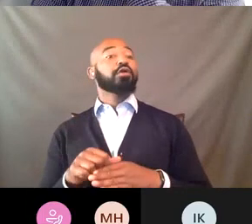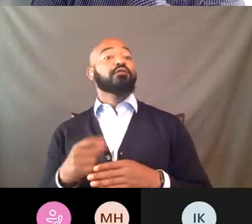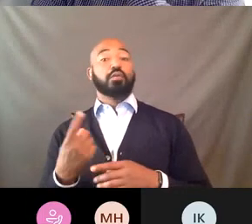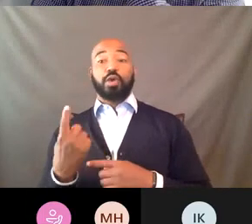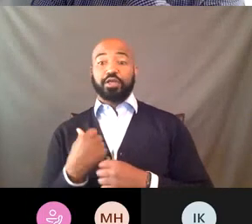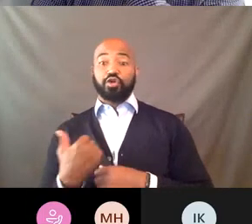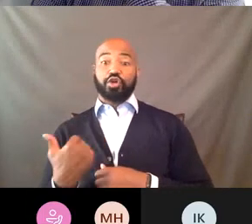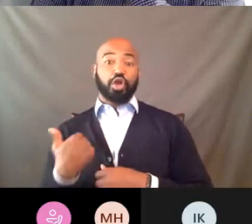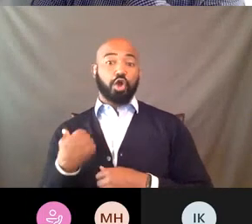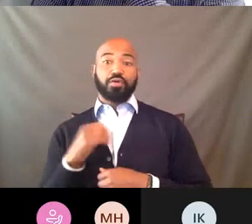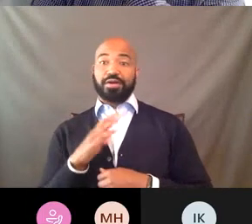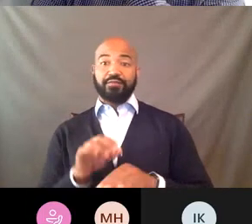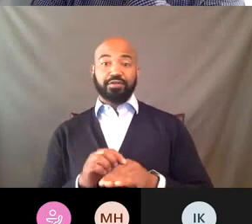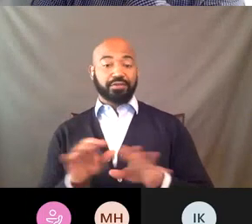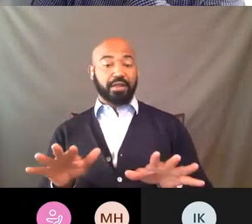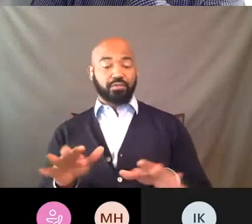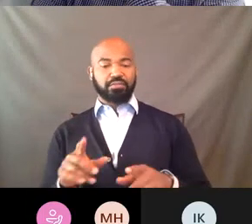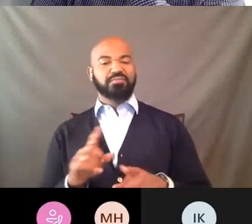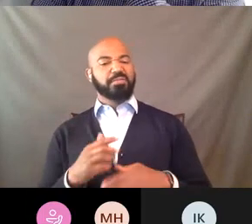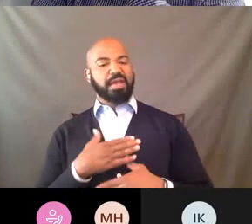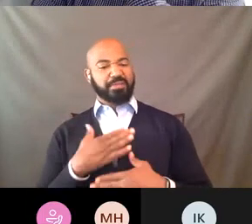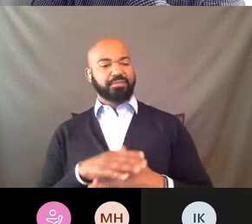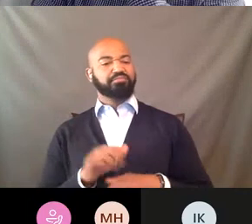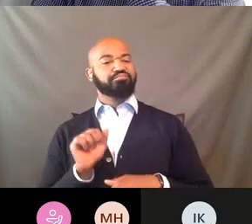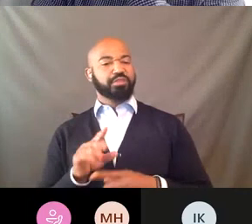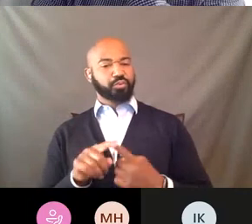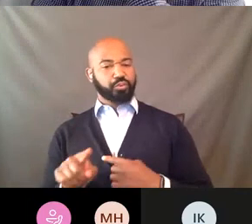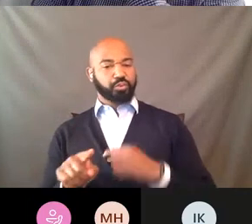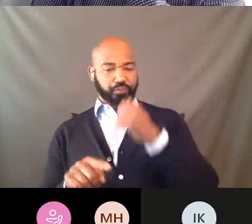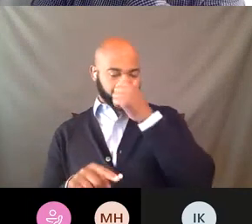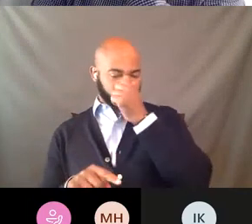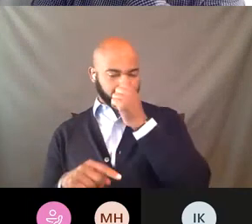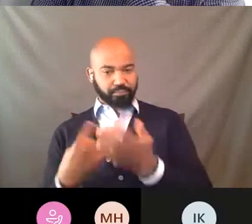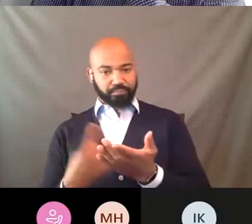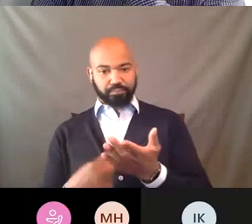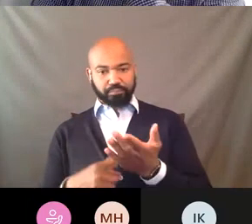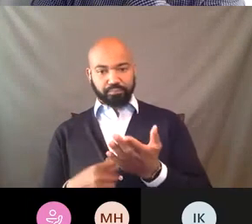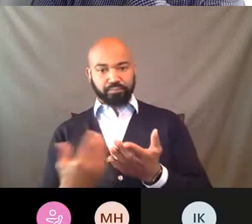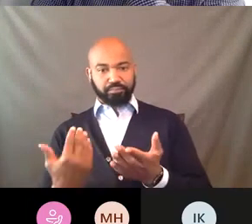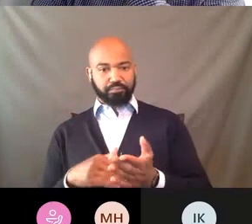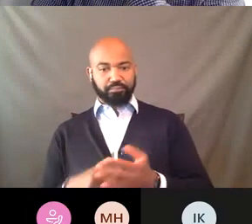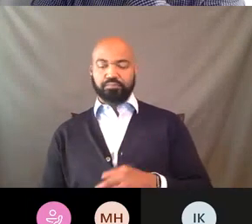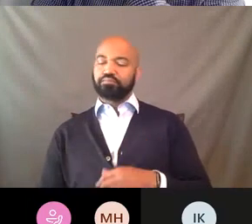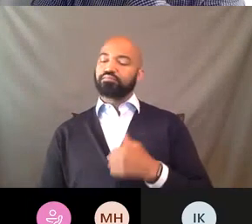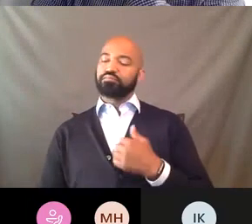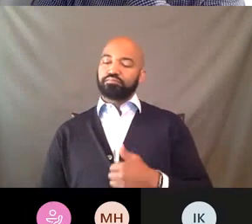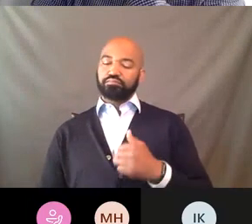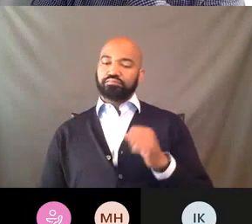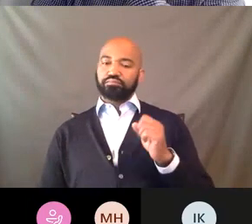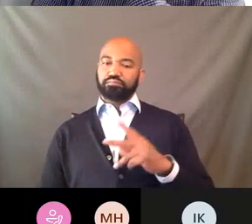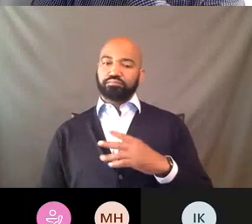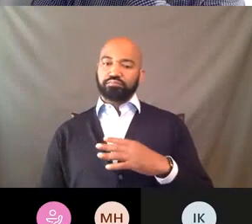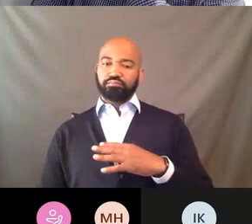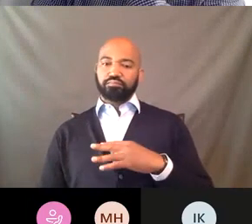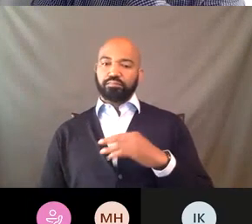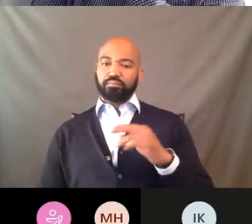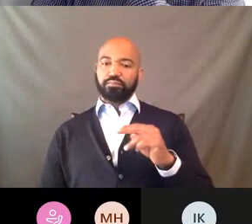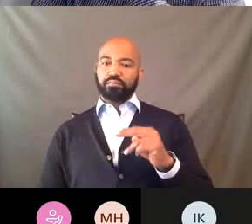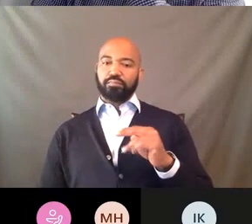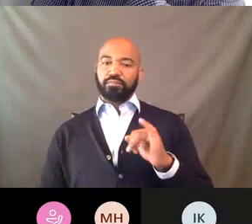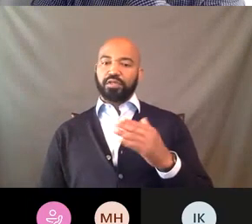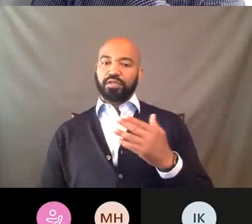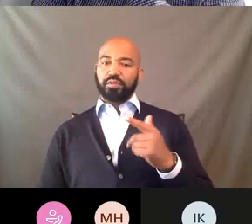So I'm happy to send that to you and discuss it again. Well, one thing is important is I think I've made Nicholas the lead